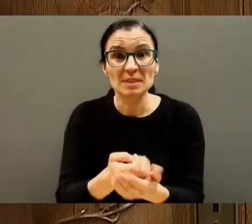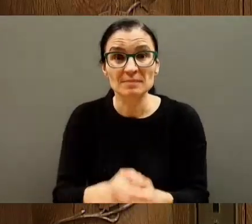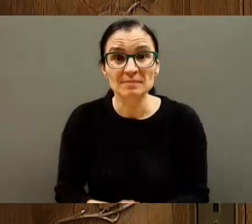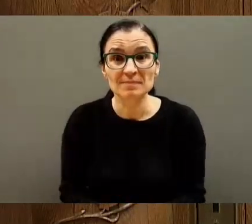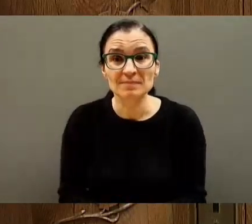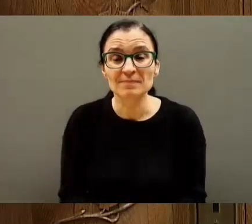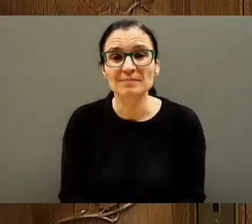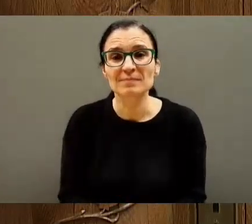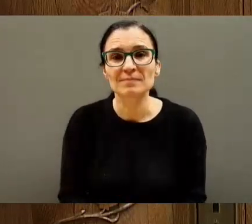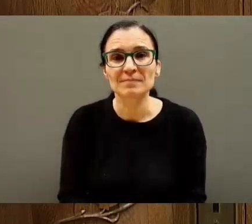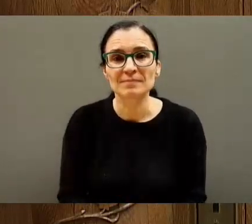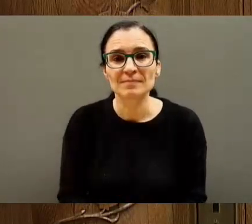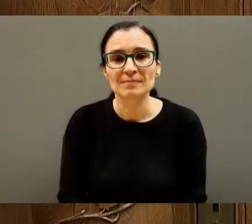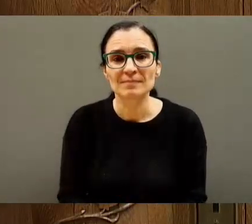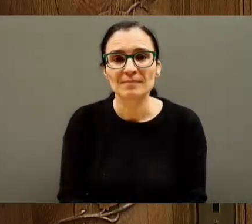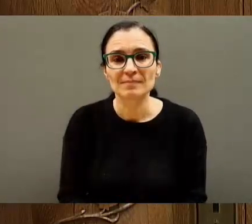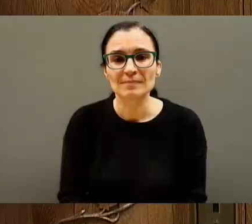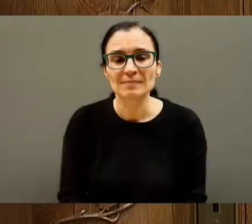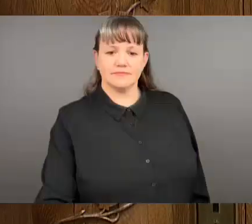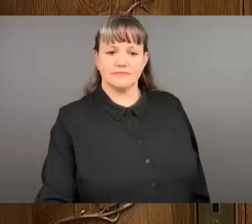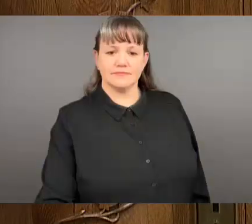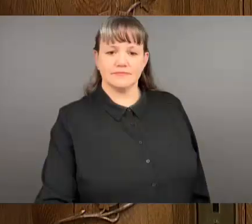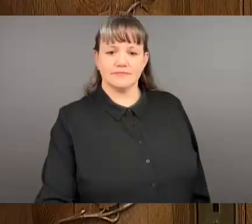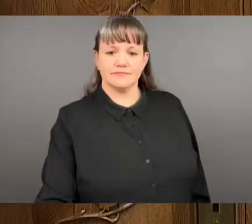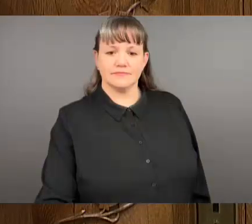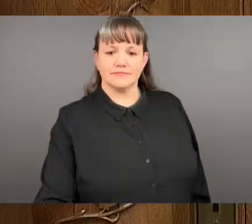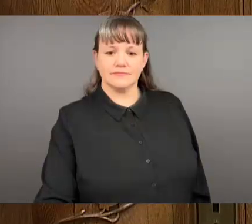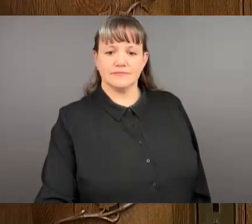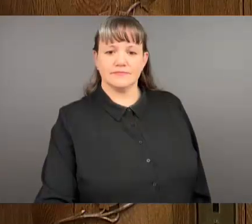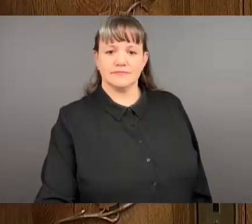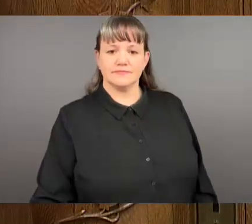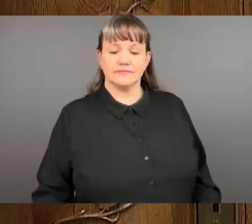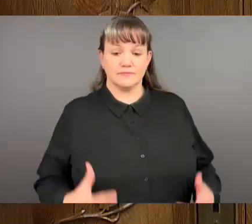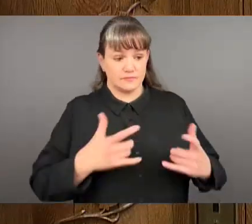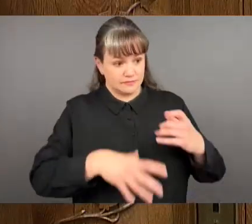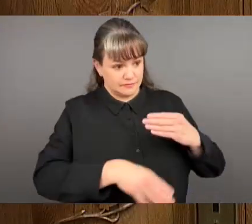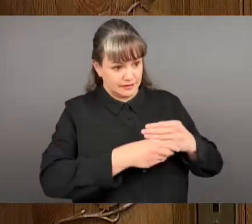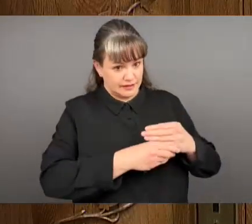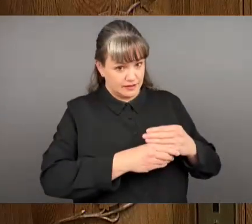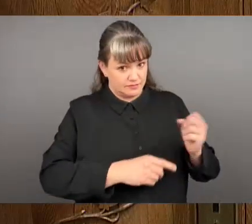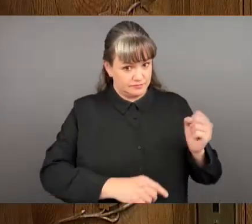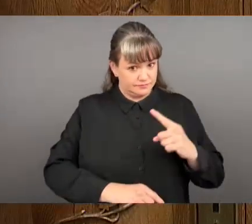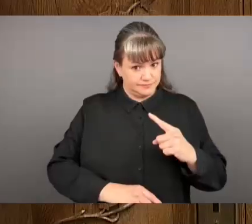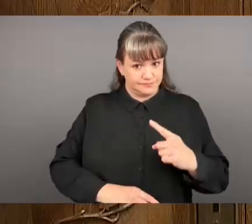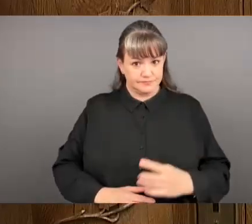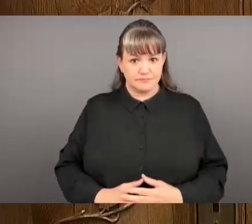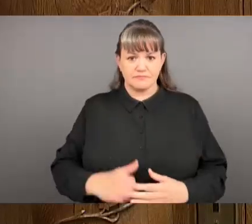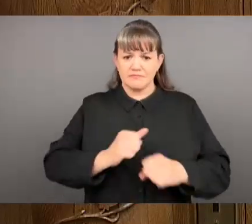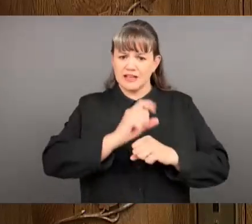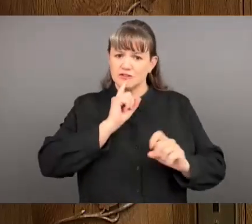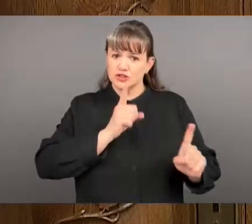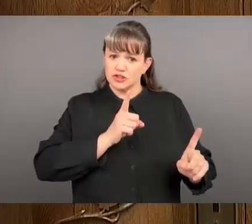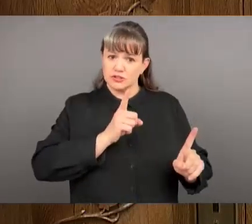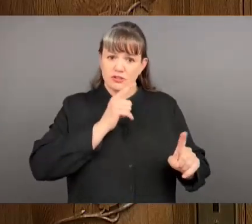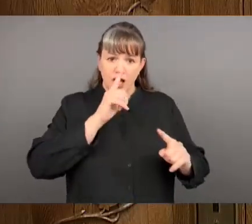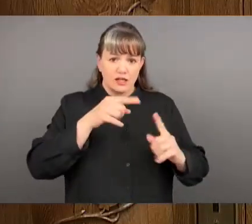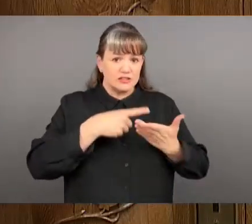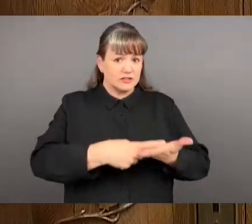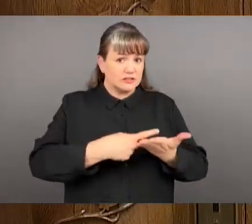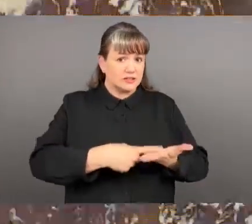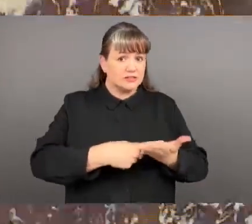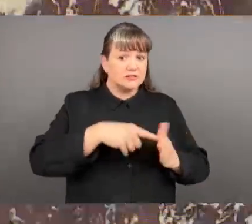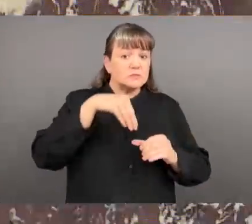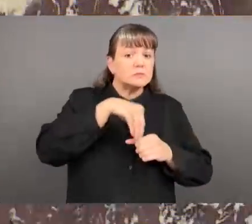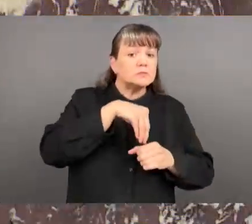Member, if you wish to ask a supplemental question, make sure it's not about the contents of the bill already in front of the House. Yep, for sure, Mr.